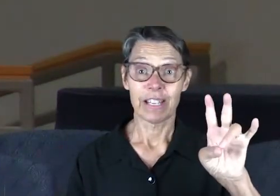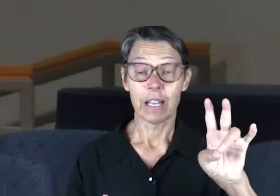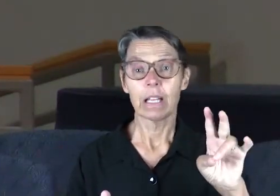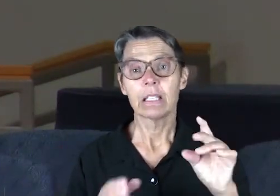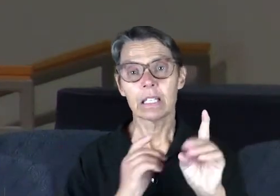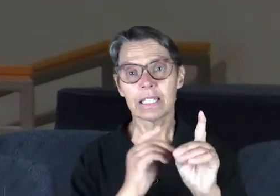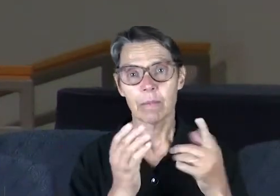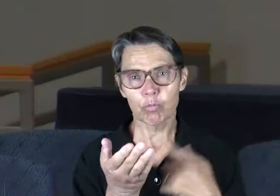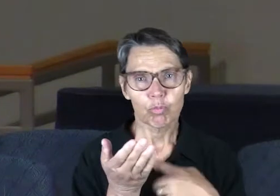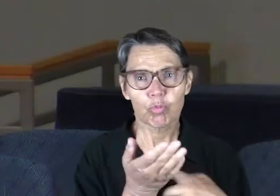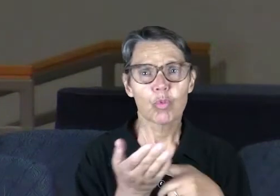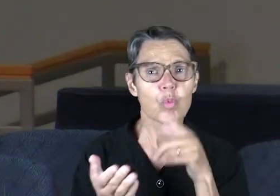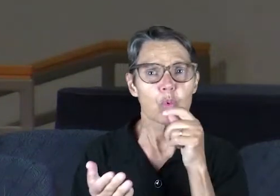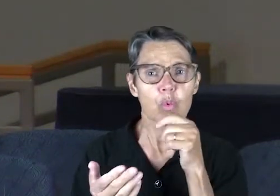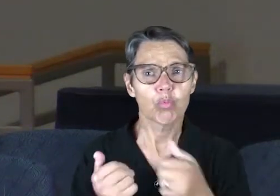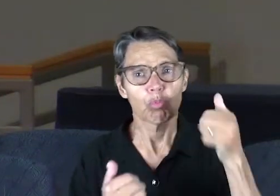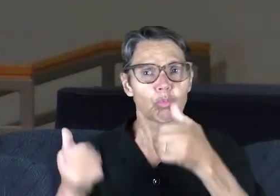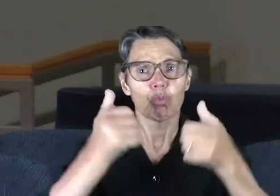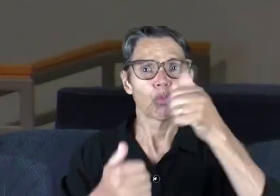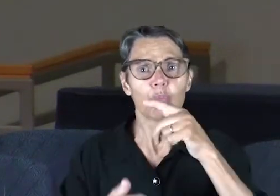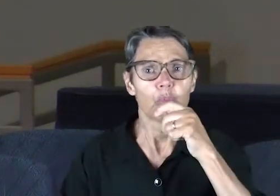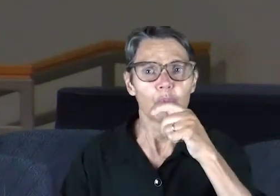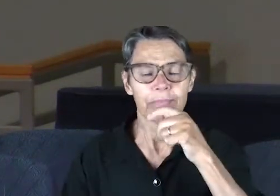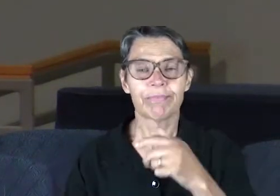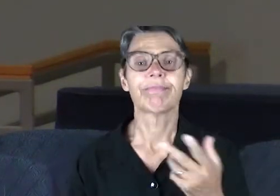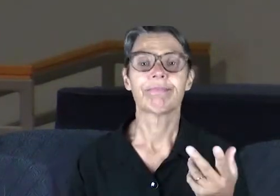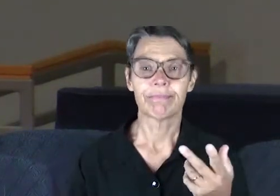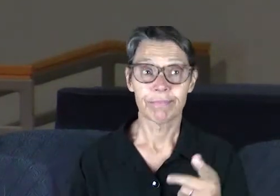between the disciples about who is the greatest.